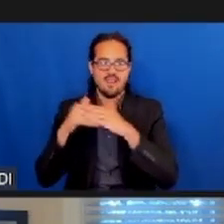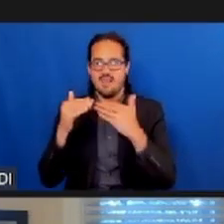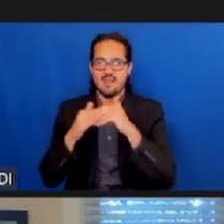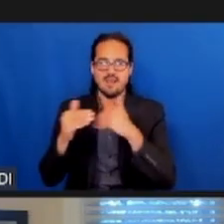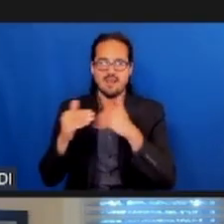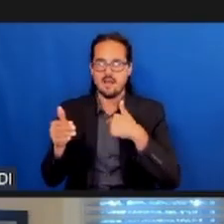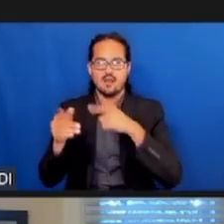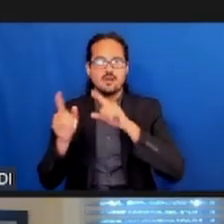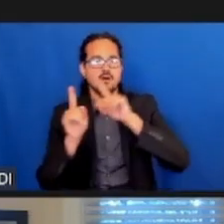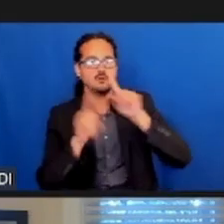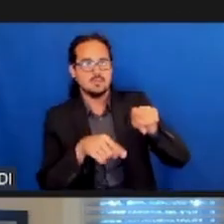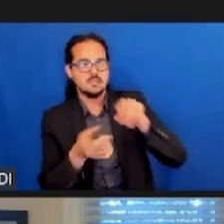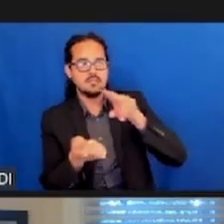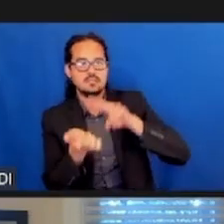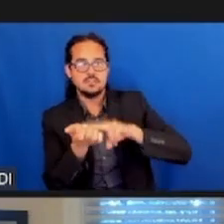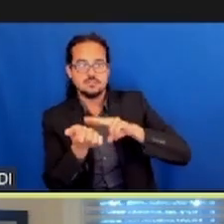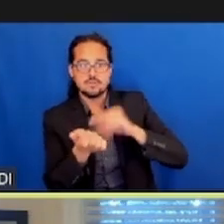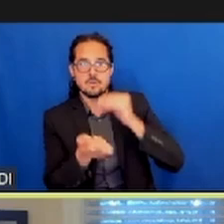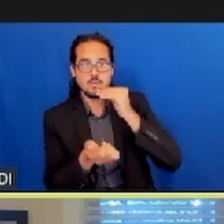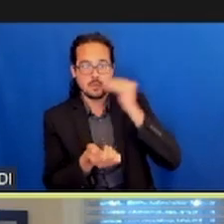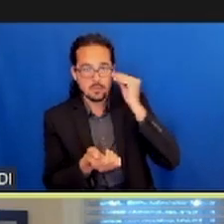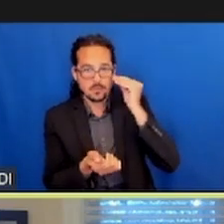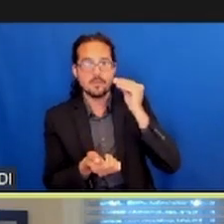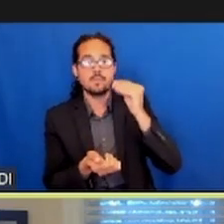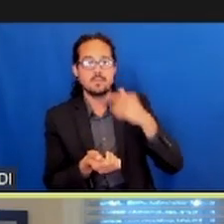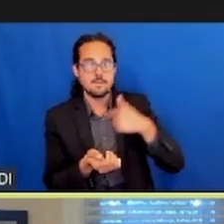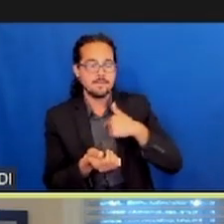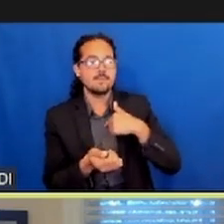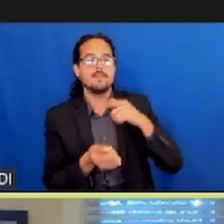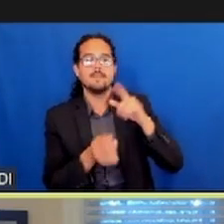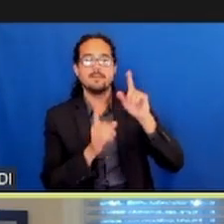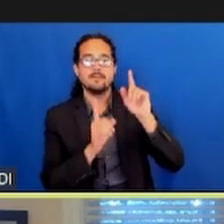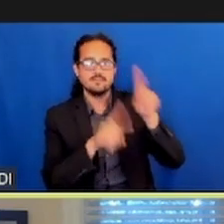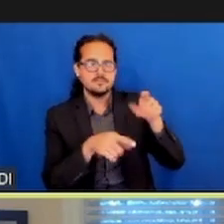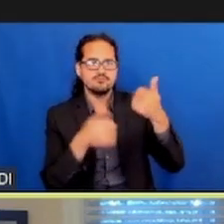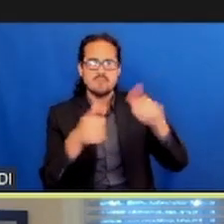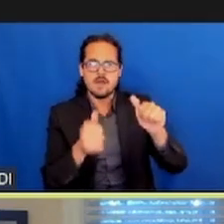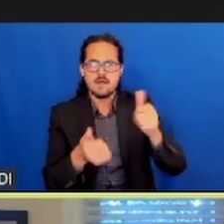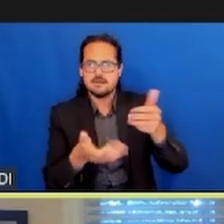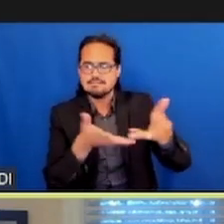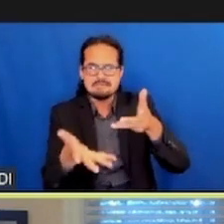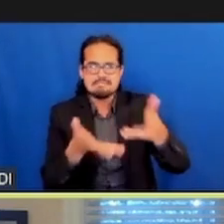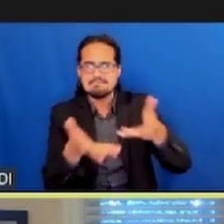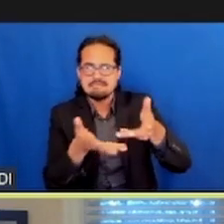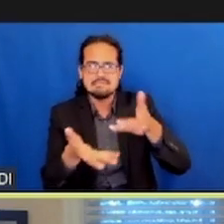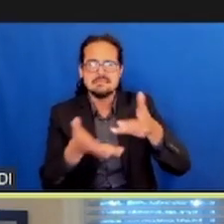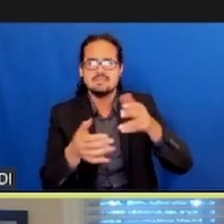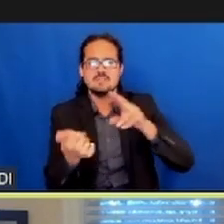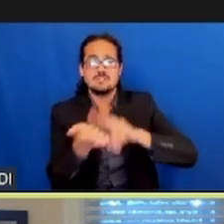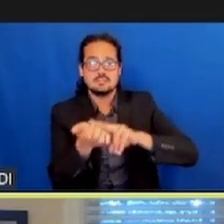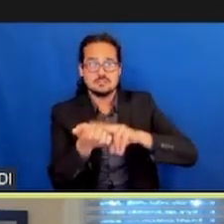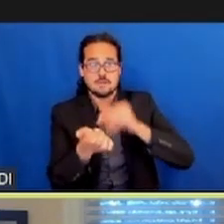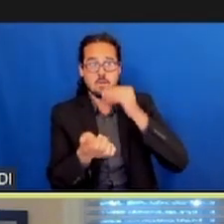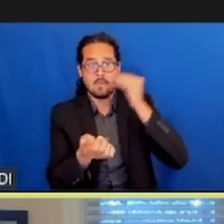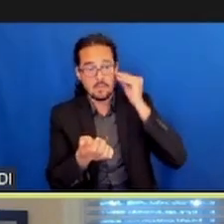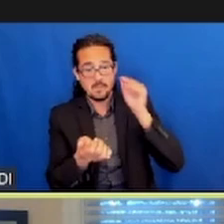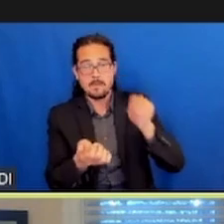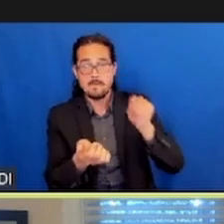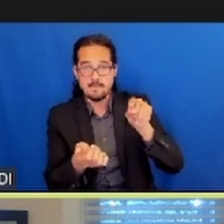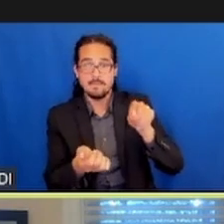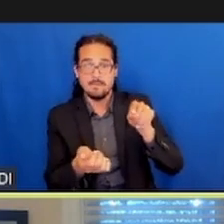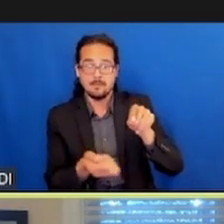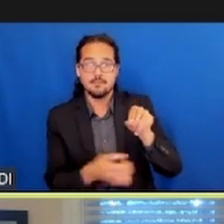We had tremendous healthcare partners from Kaiser, Marin Health, and Sutter, who are all willing to go and learn together how to best